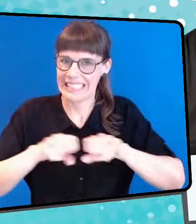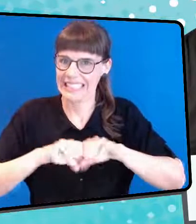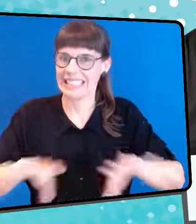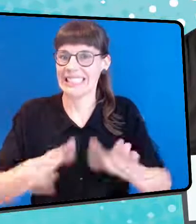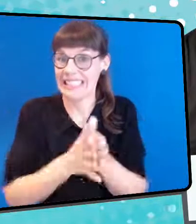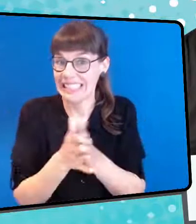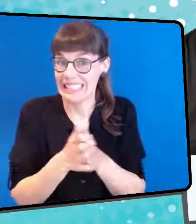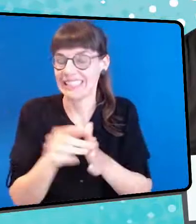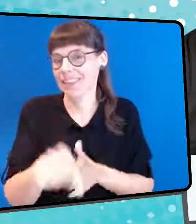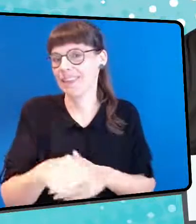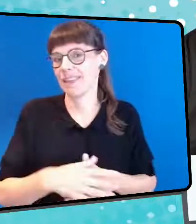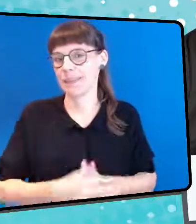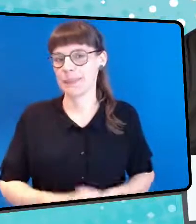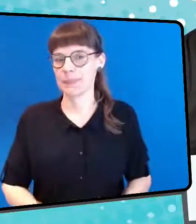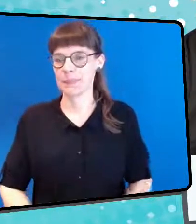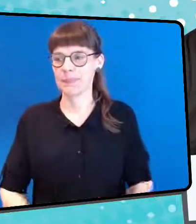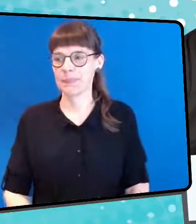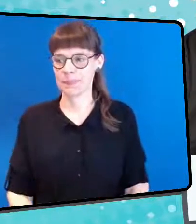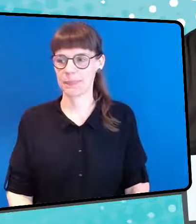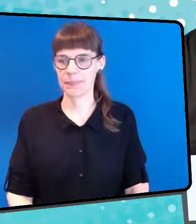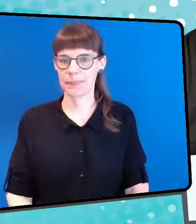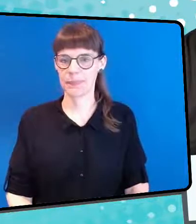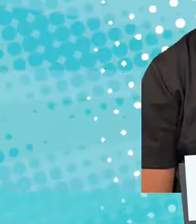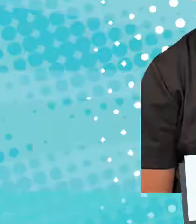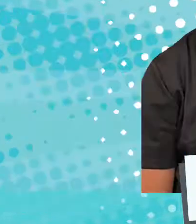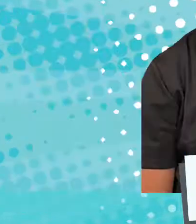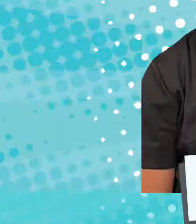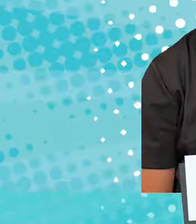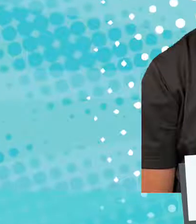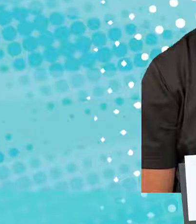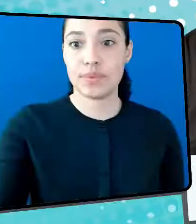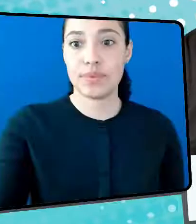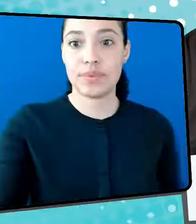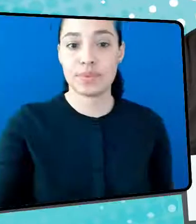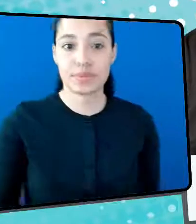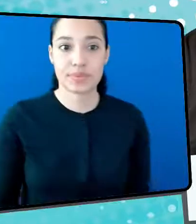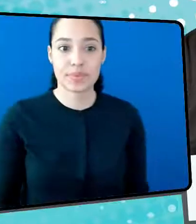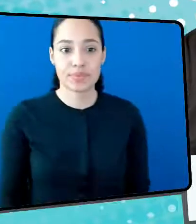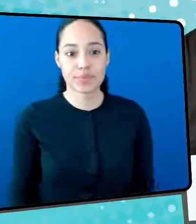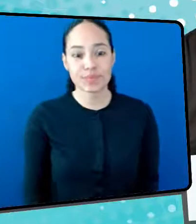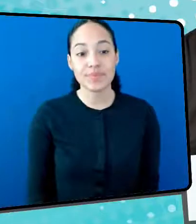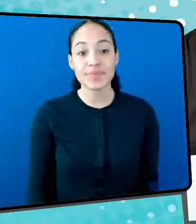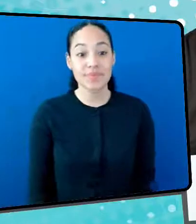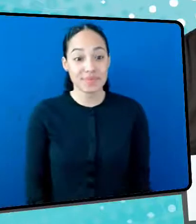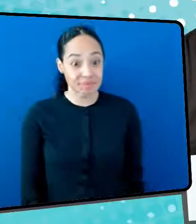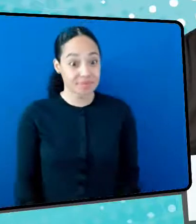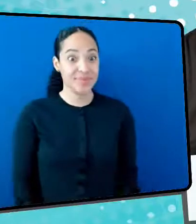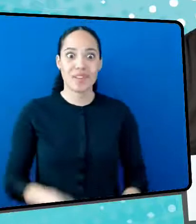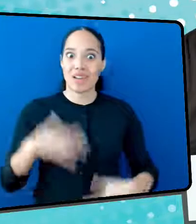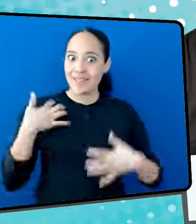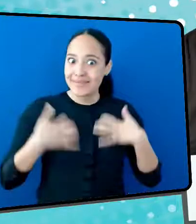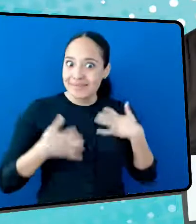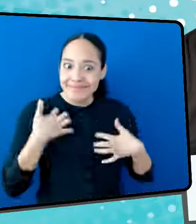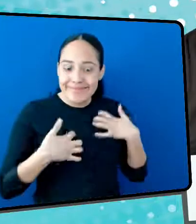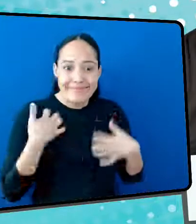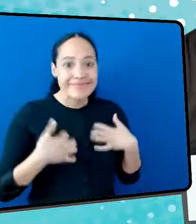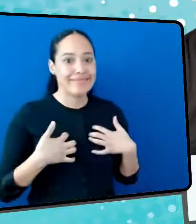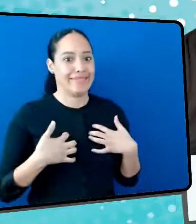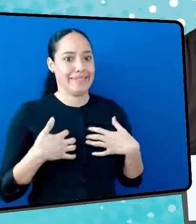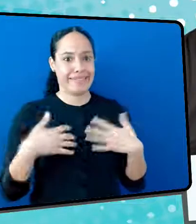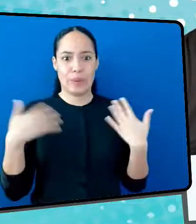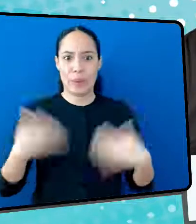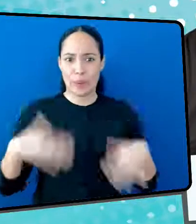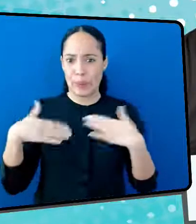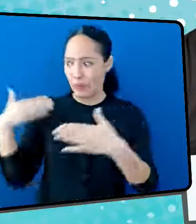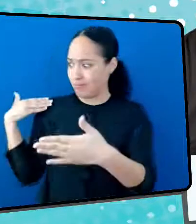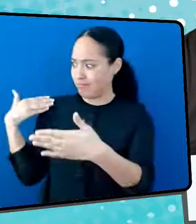So. Nice. What an exciting time as well in that decade of this happening, this